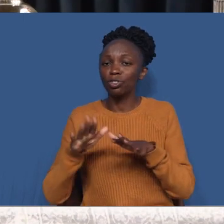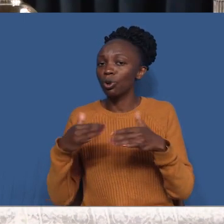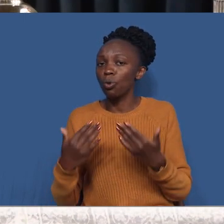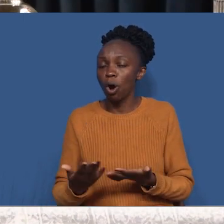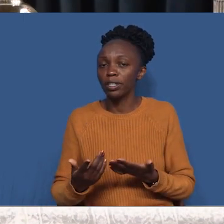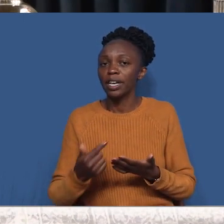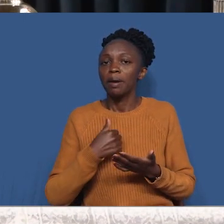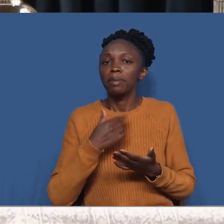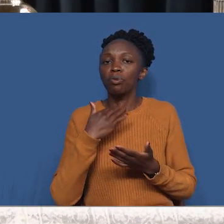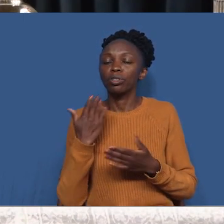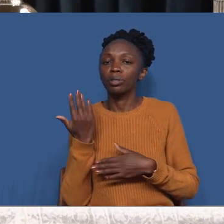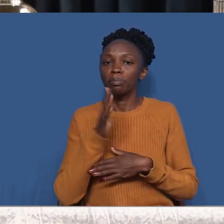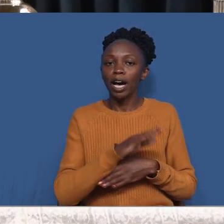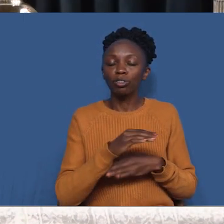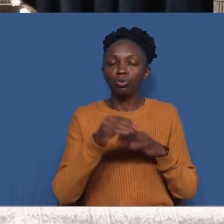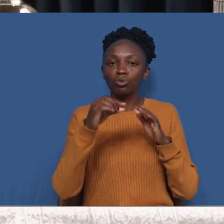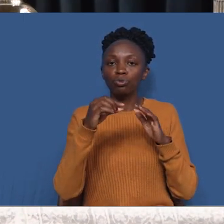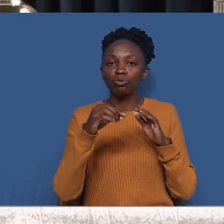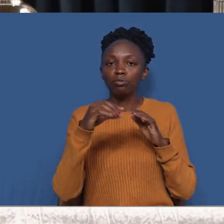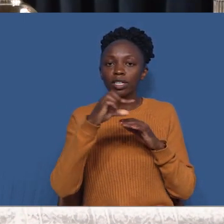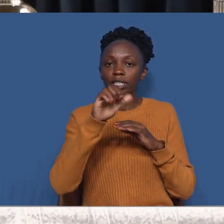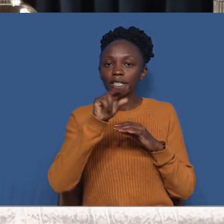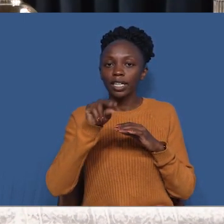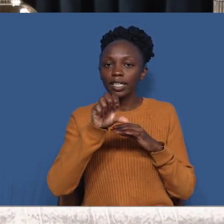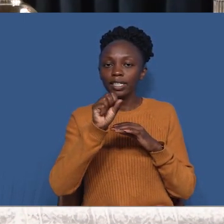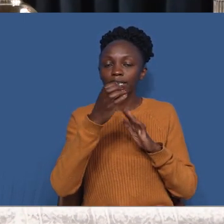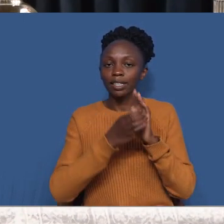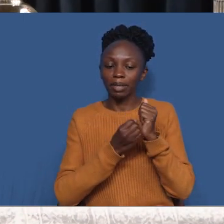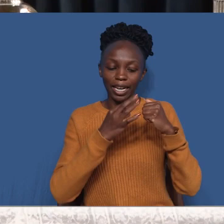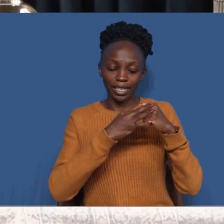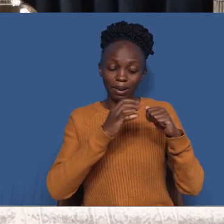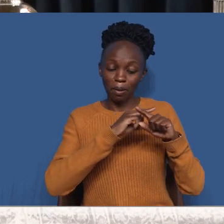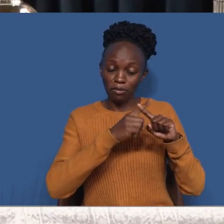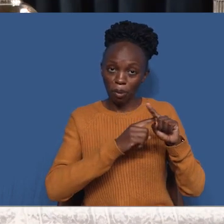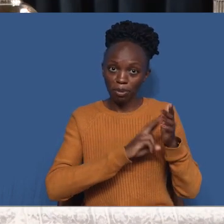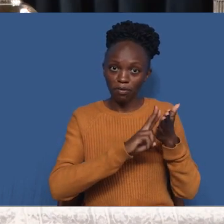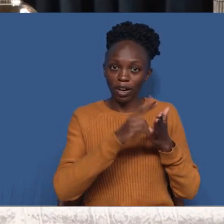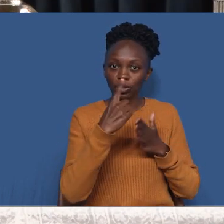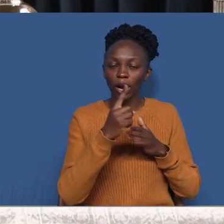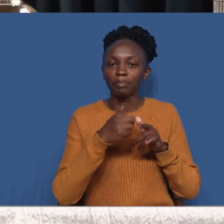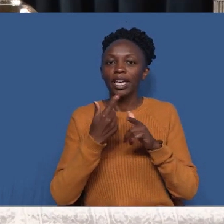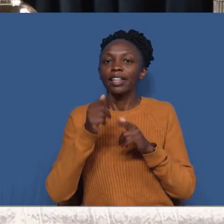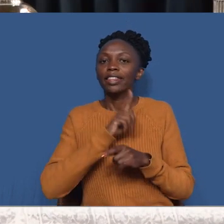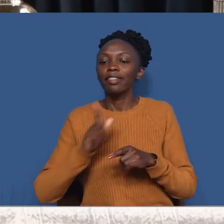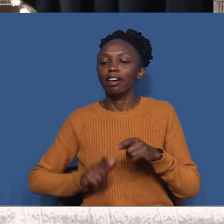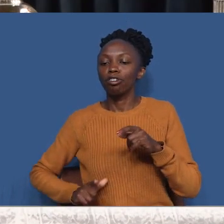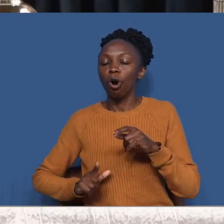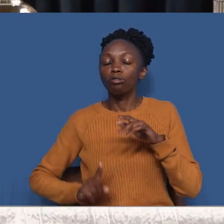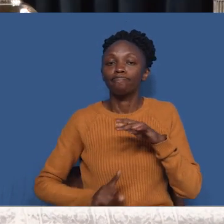go back to Genesis chapter 18, and I want us to read from verse 1. Then the Lord appeared to